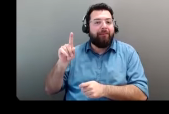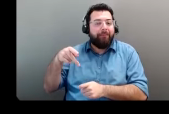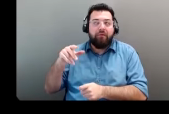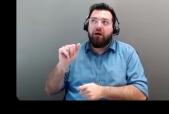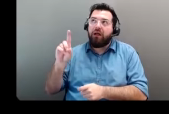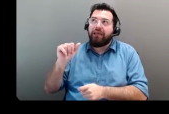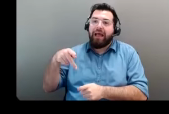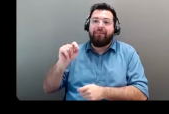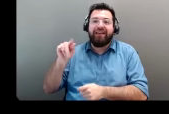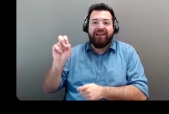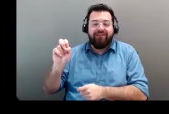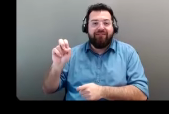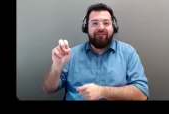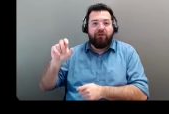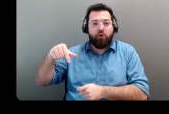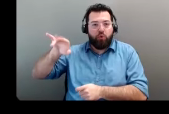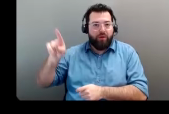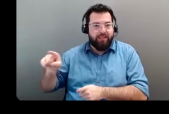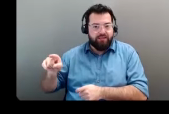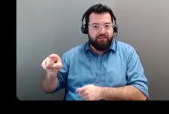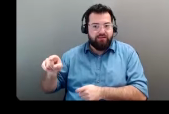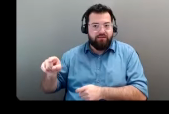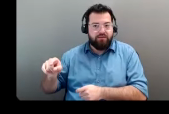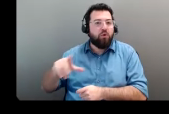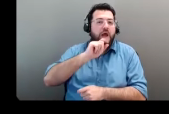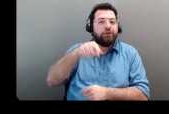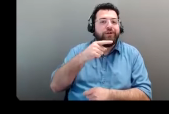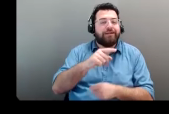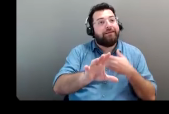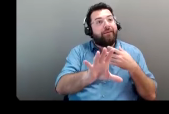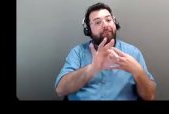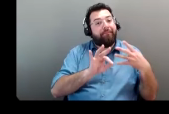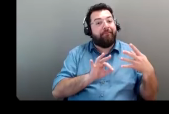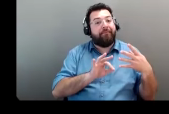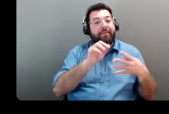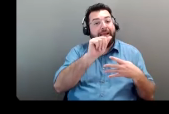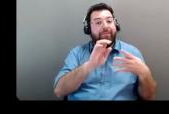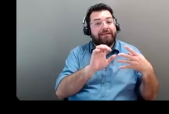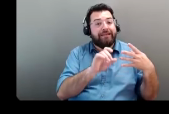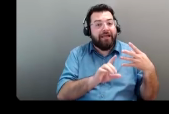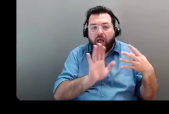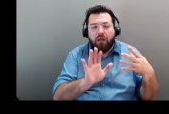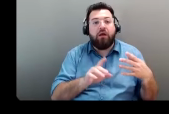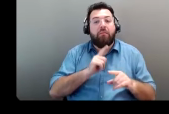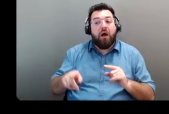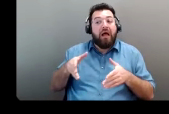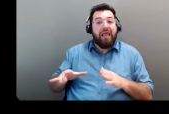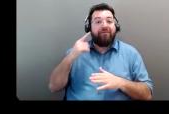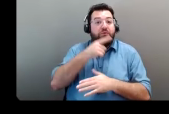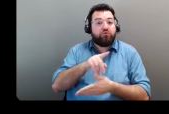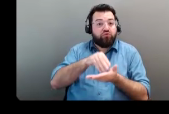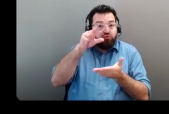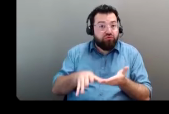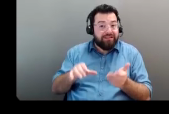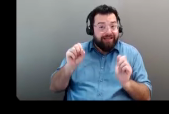just a regular quiz that's like choose ABC. So what this allows students to do is